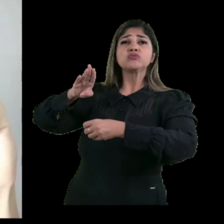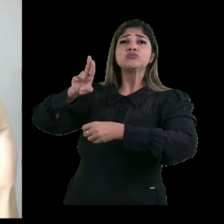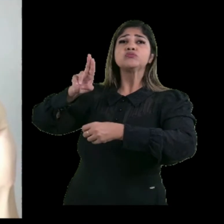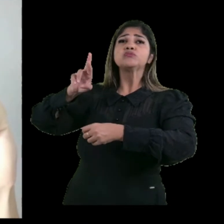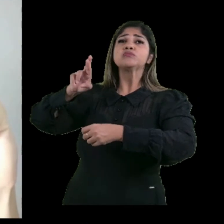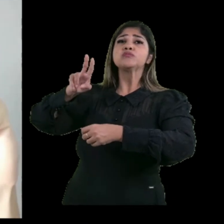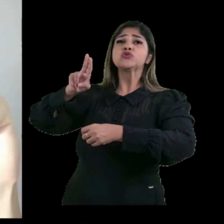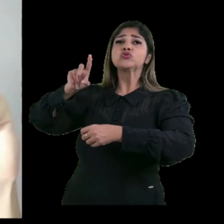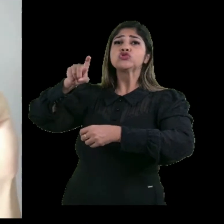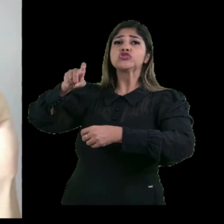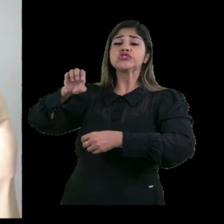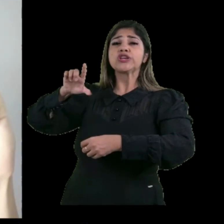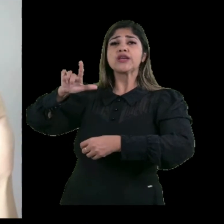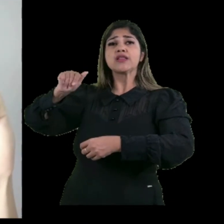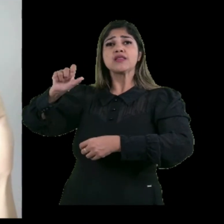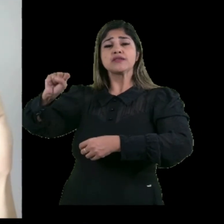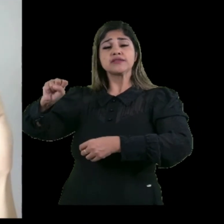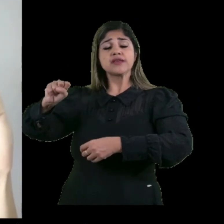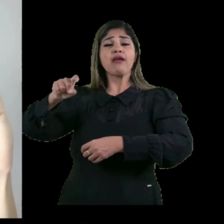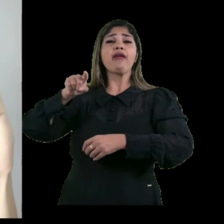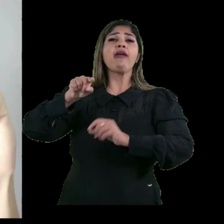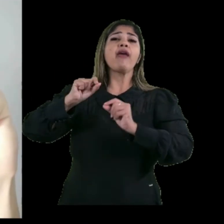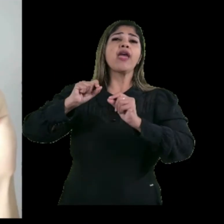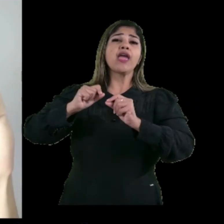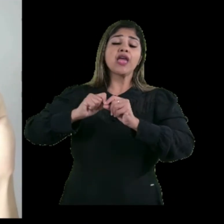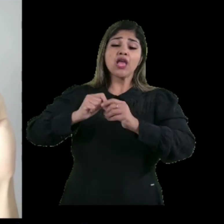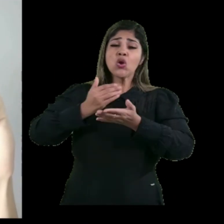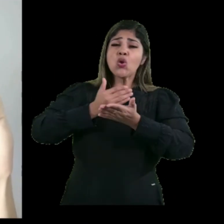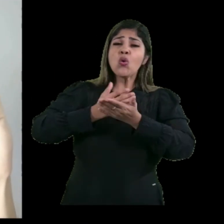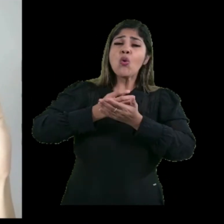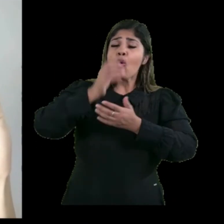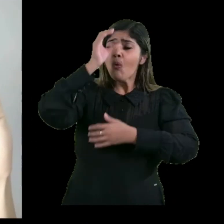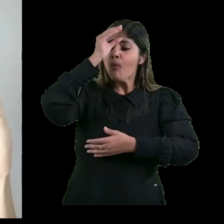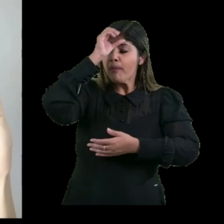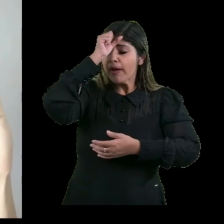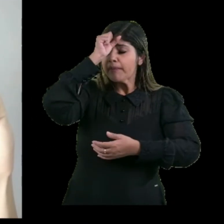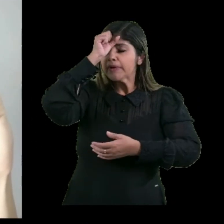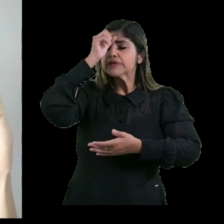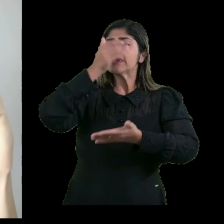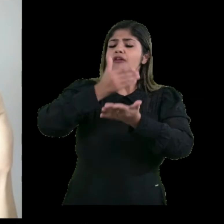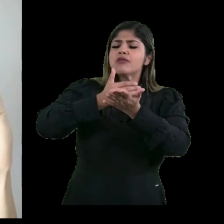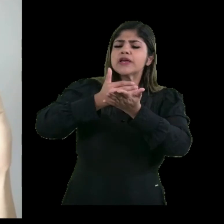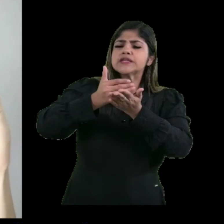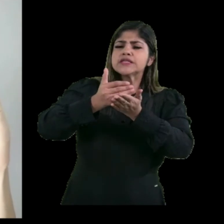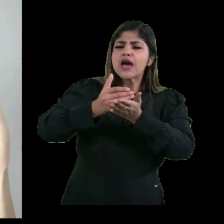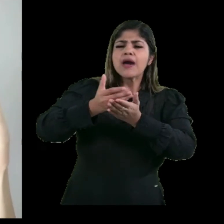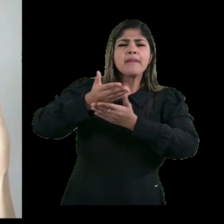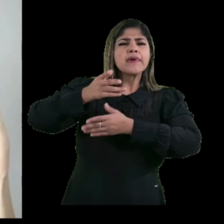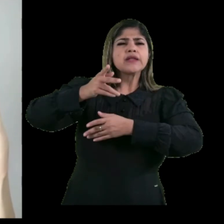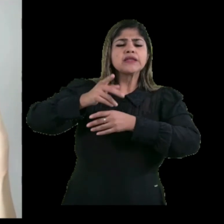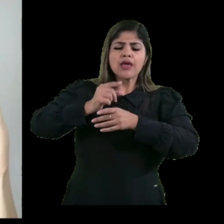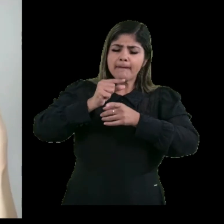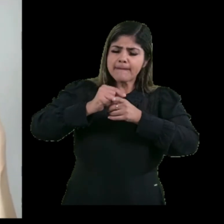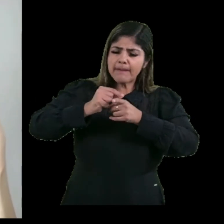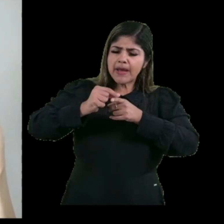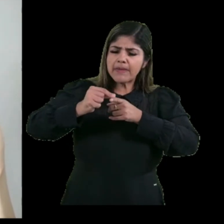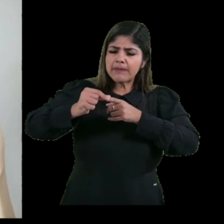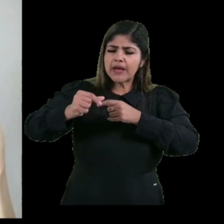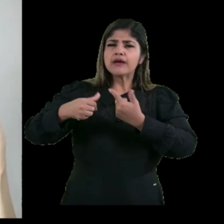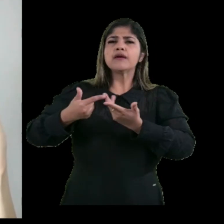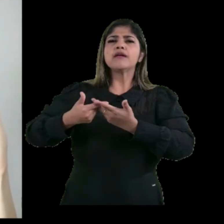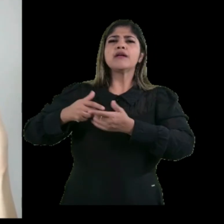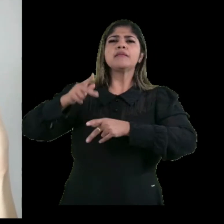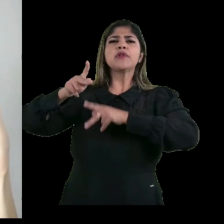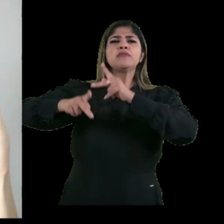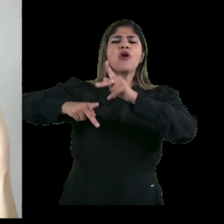archaeology, the Ishango bone was one of the numbering principles used by primitive people, and you can notice,